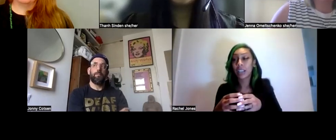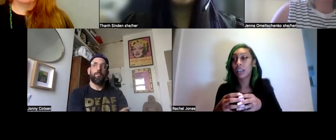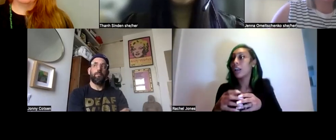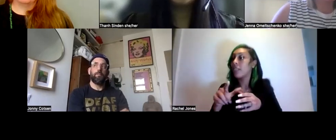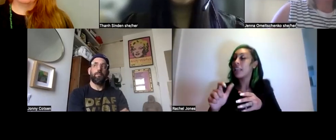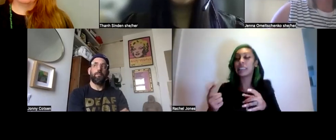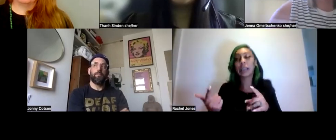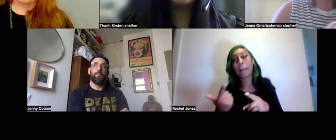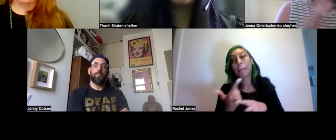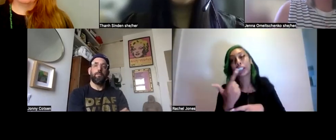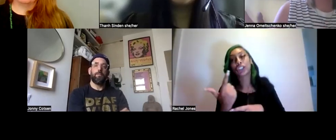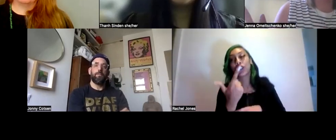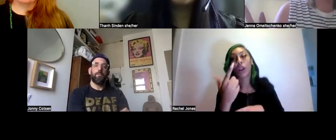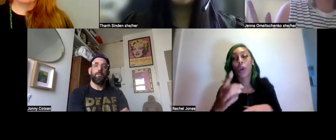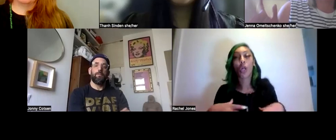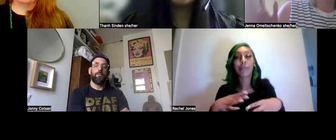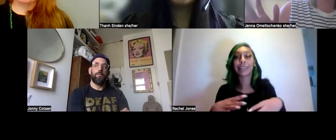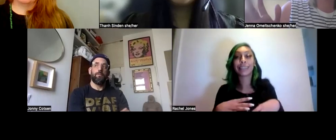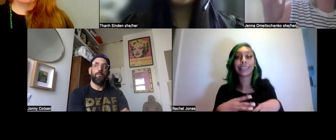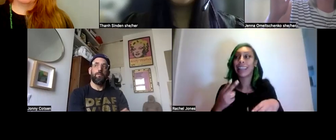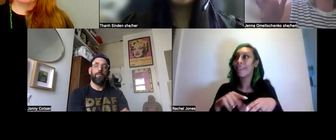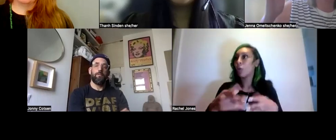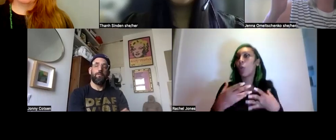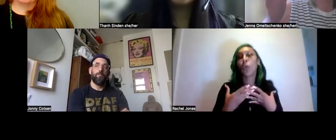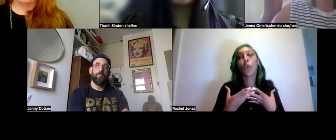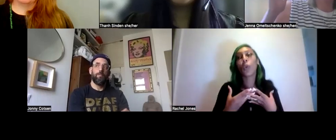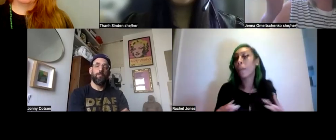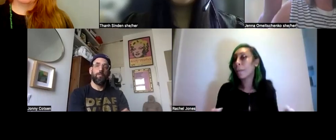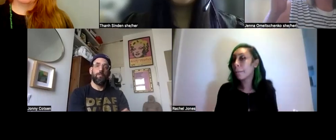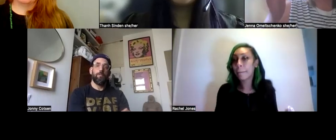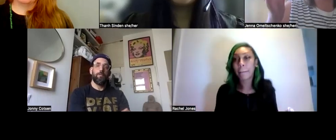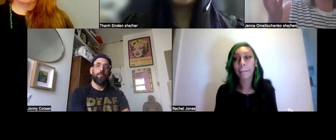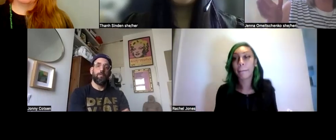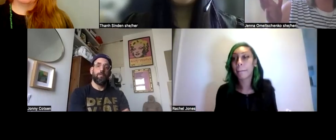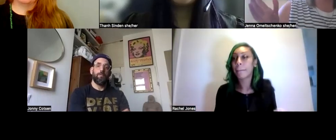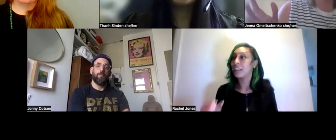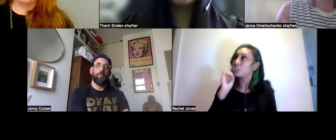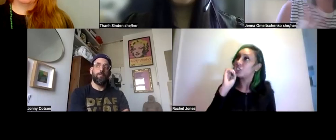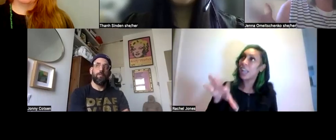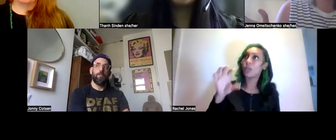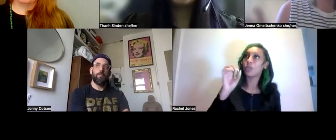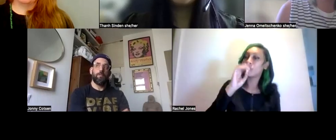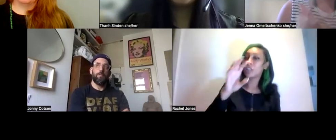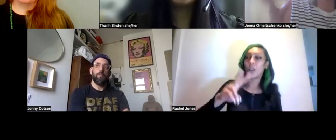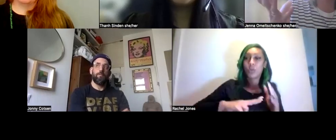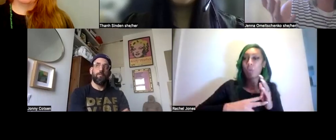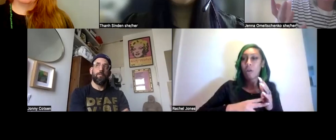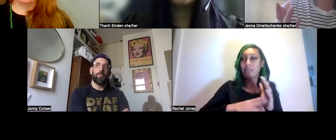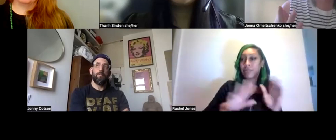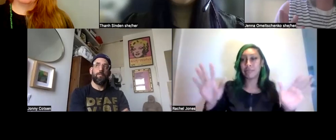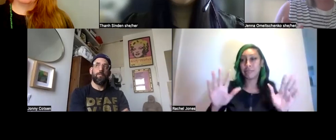mission already. So then you're, even if it feels exhausting sometimes shouting at an organization, and I shouldn't say that, because,